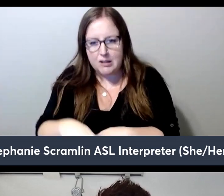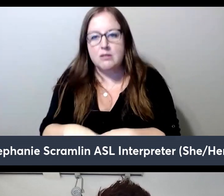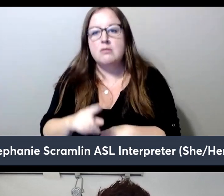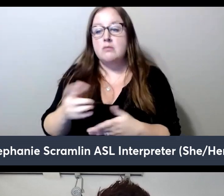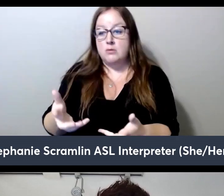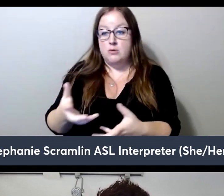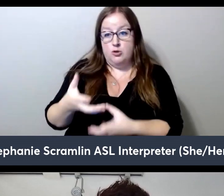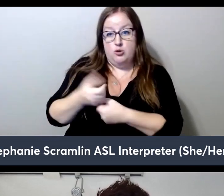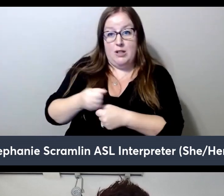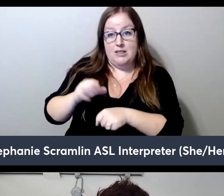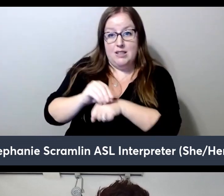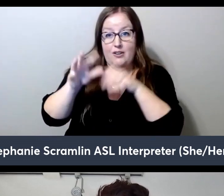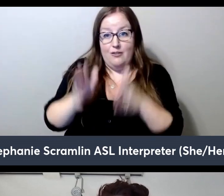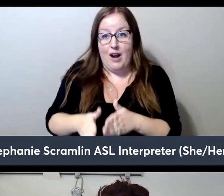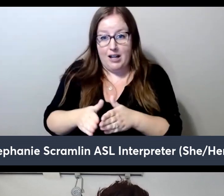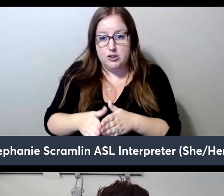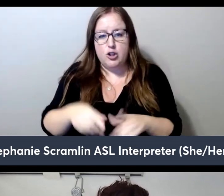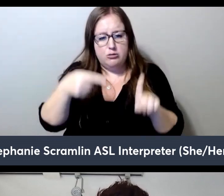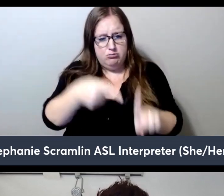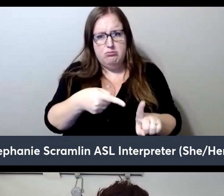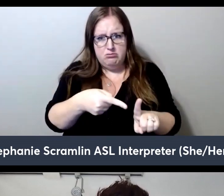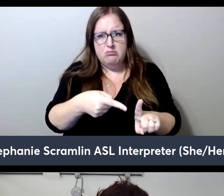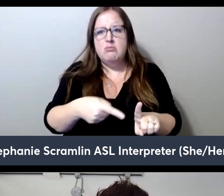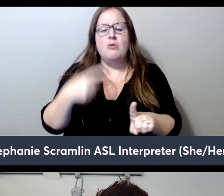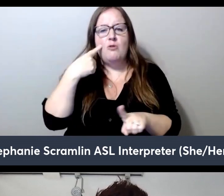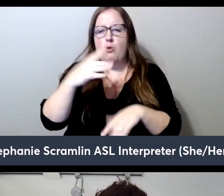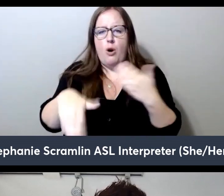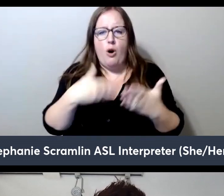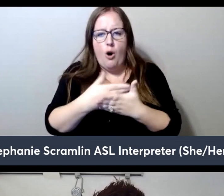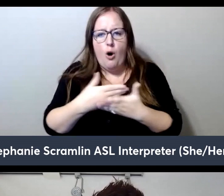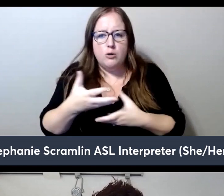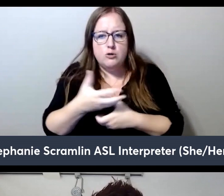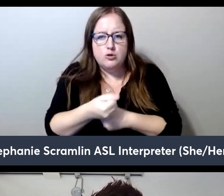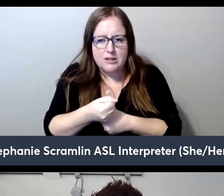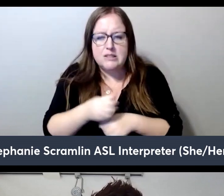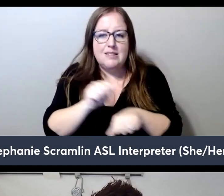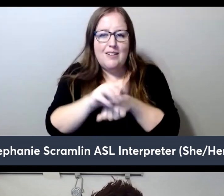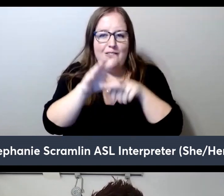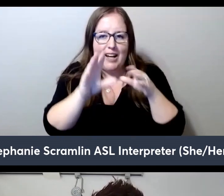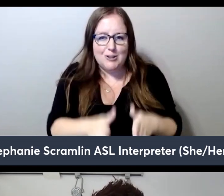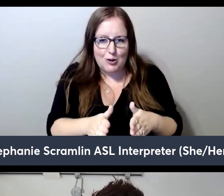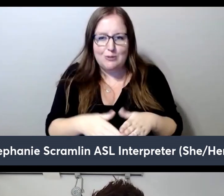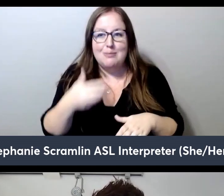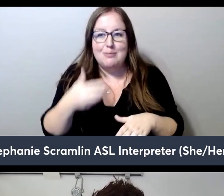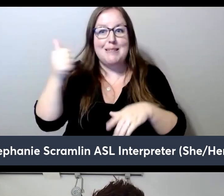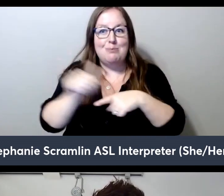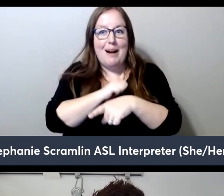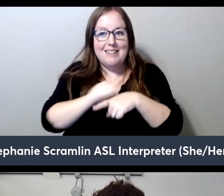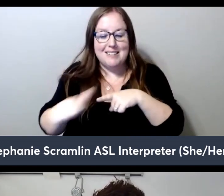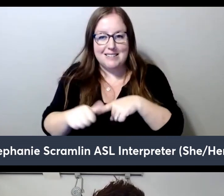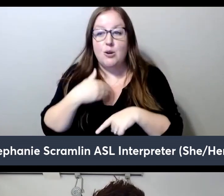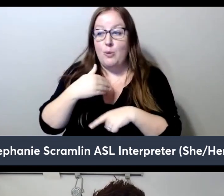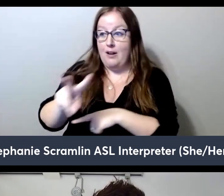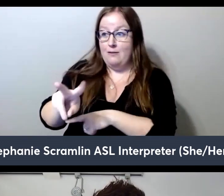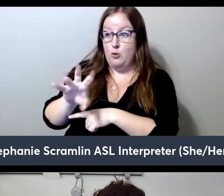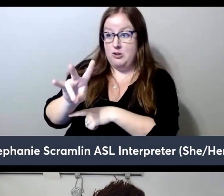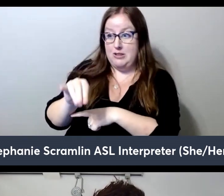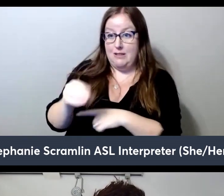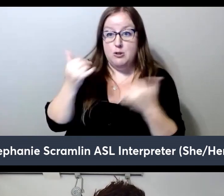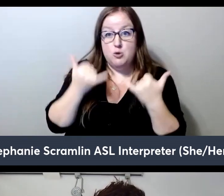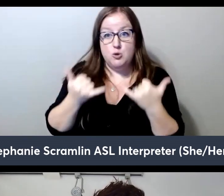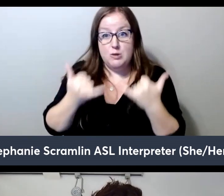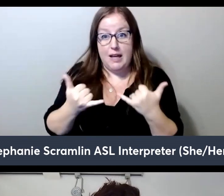Advisor the home of all best practices, and it's an ongoing journey. We're at 270 today.